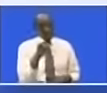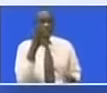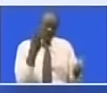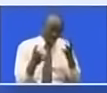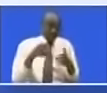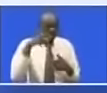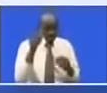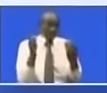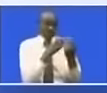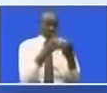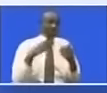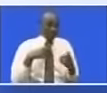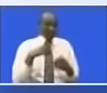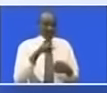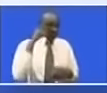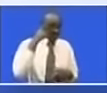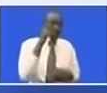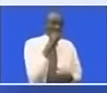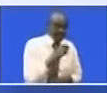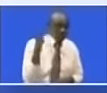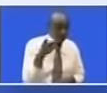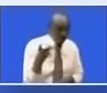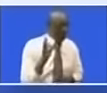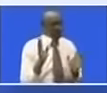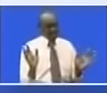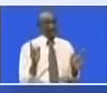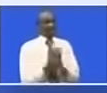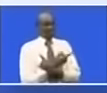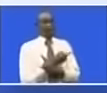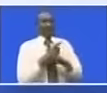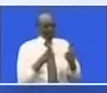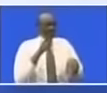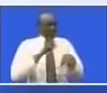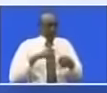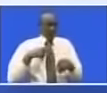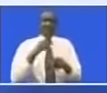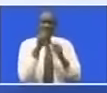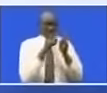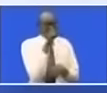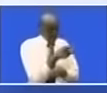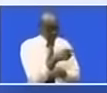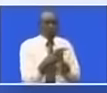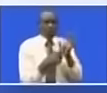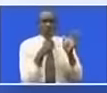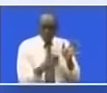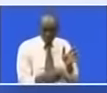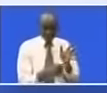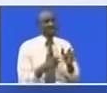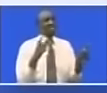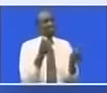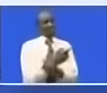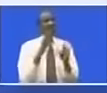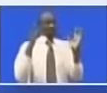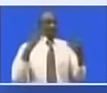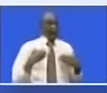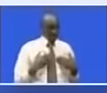not the voters were considering this as a factor is one thing. But although when we did the poll, it showed some significant differences in